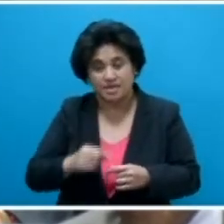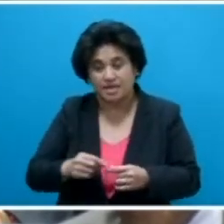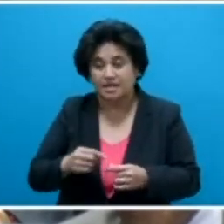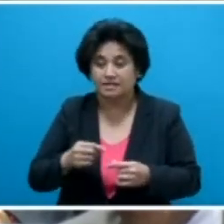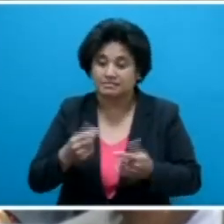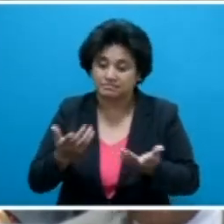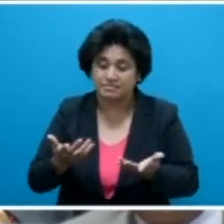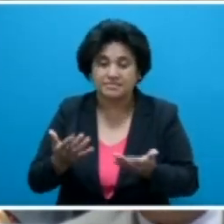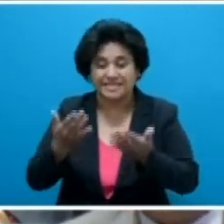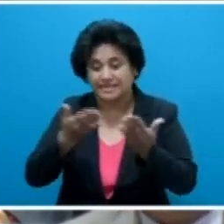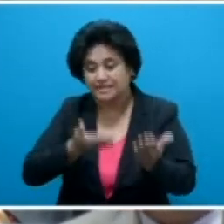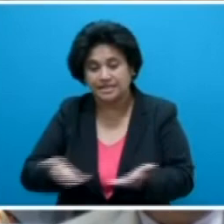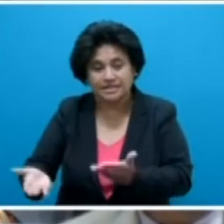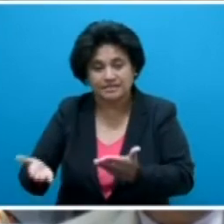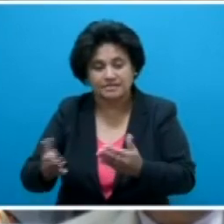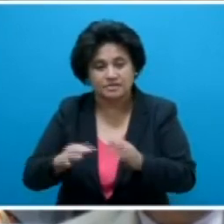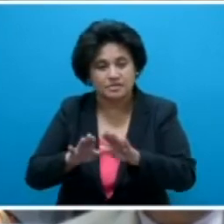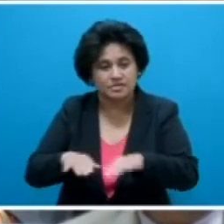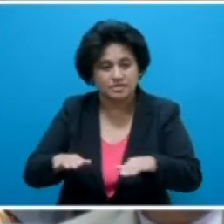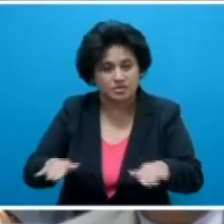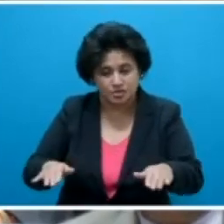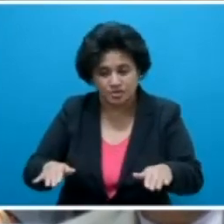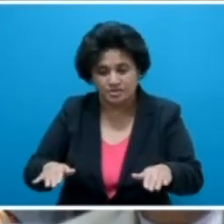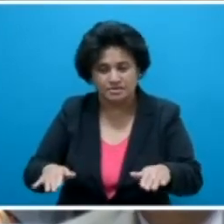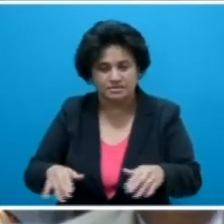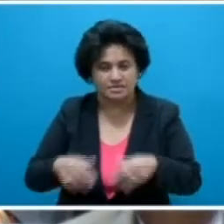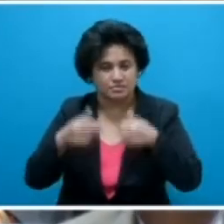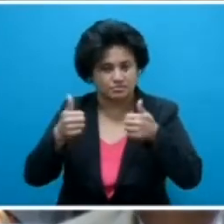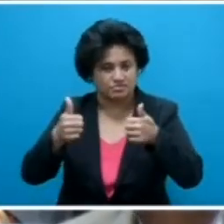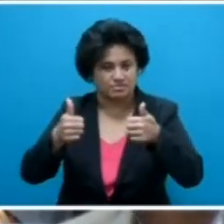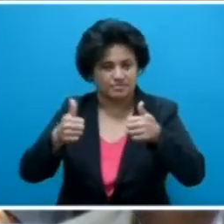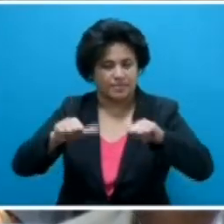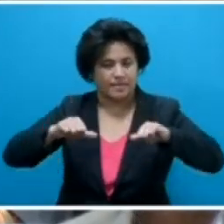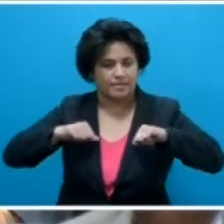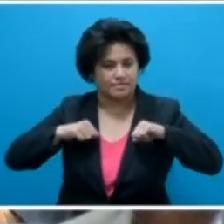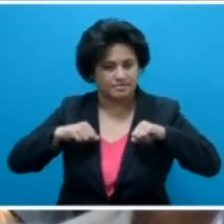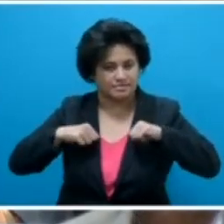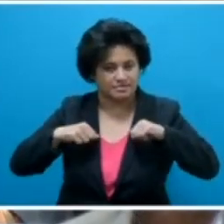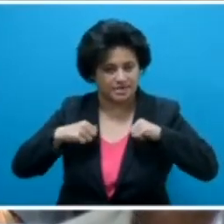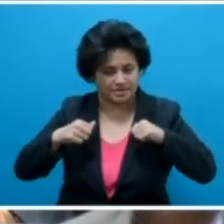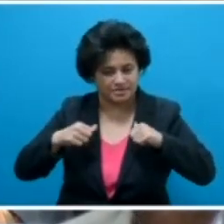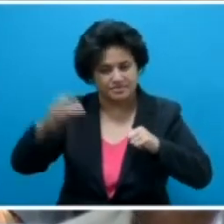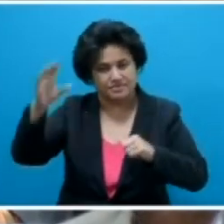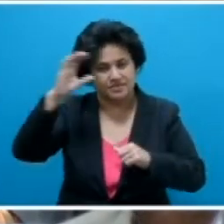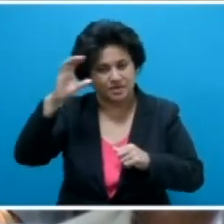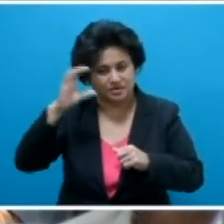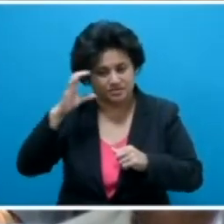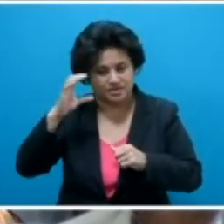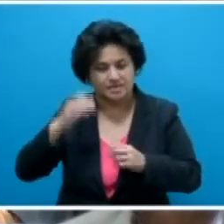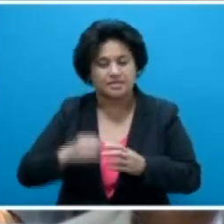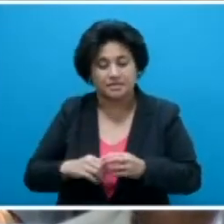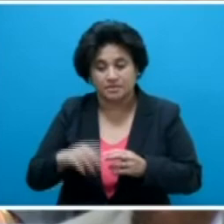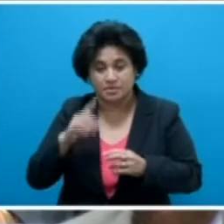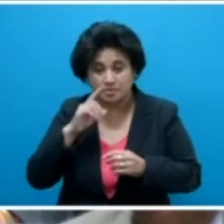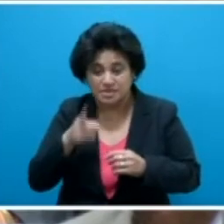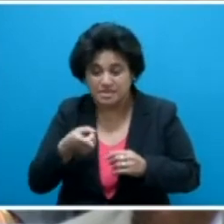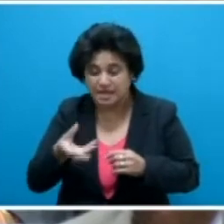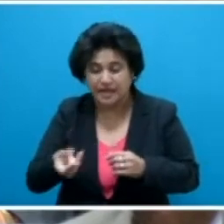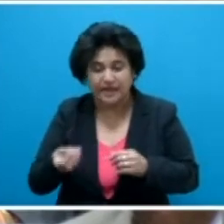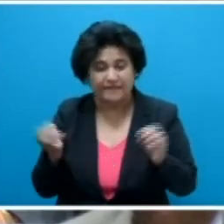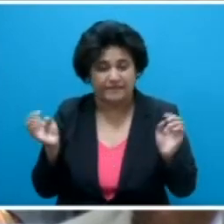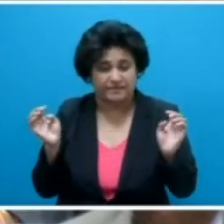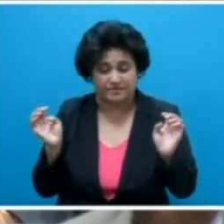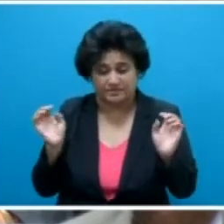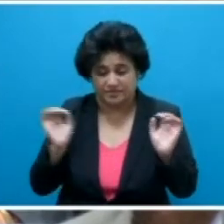all be proud of. Honorable Speaker Say, given the seriousness and the agency to address